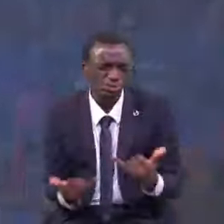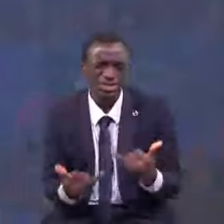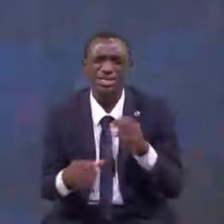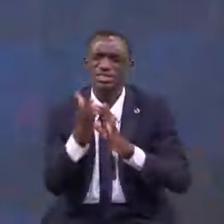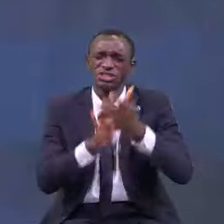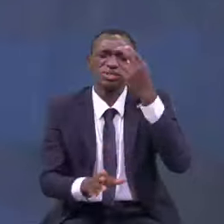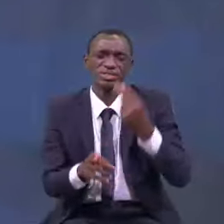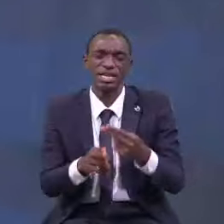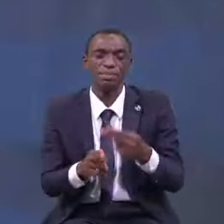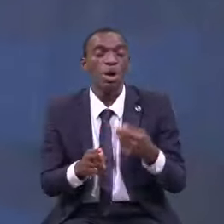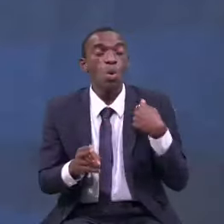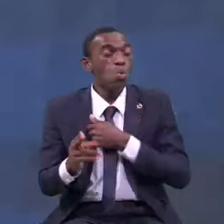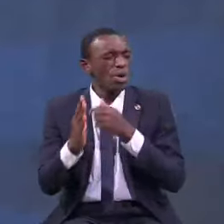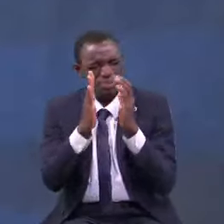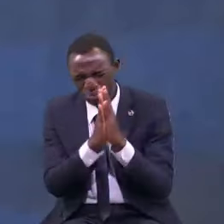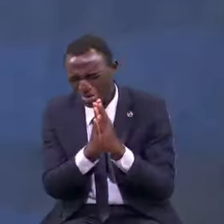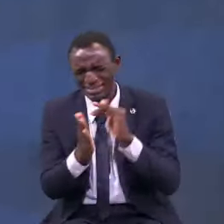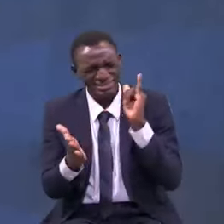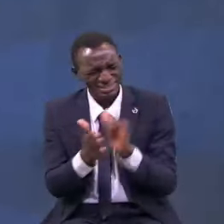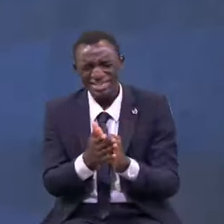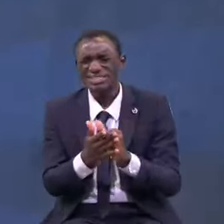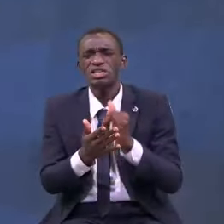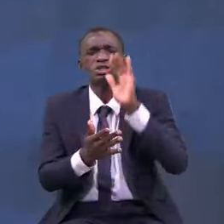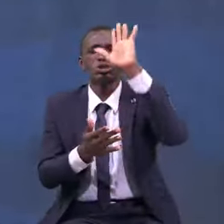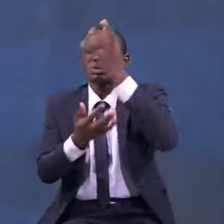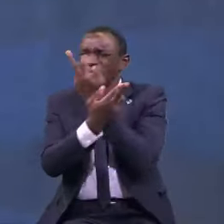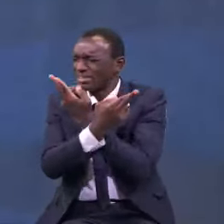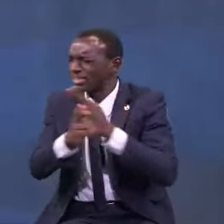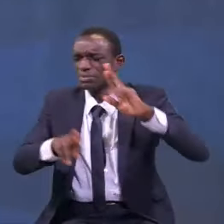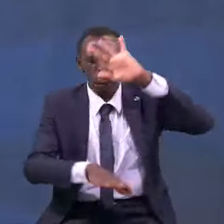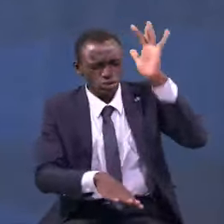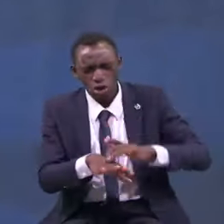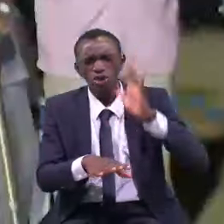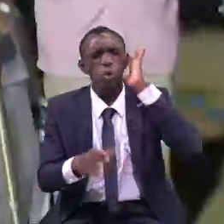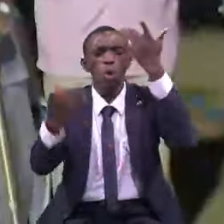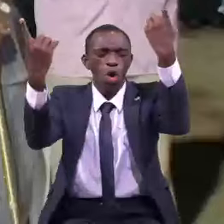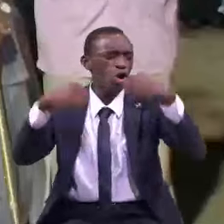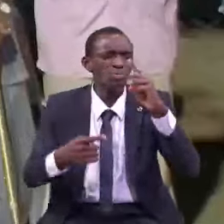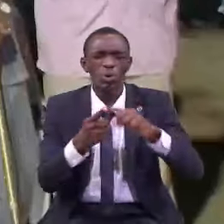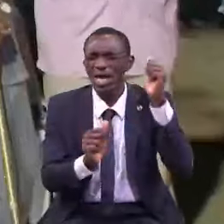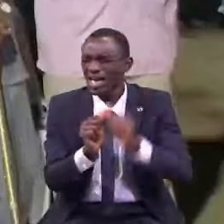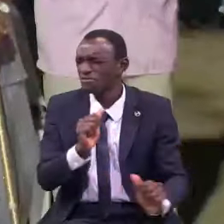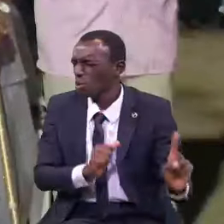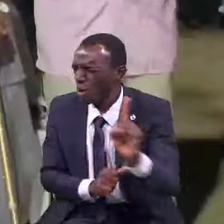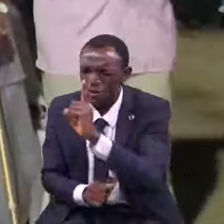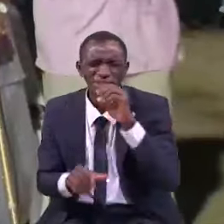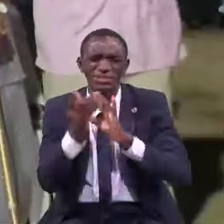And we pray that that redeeming touch will come to everyone.